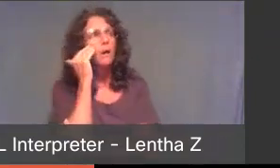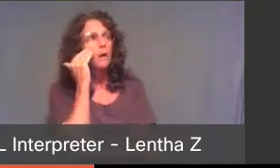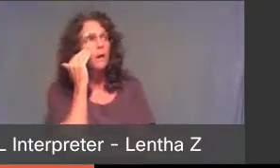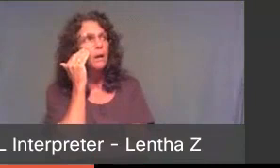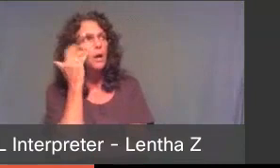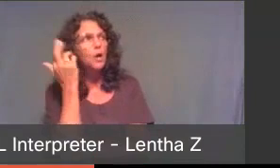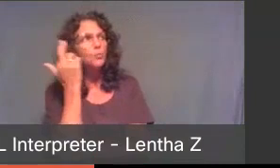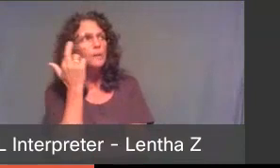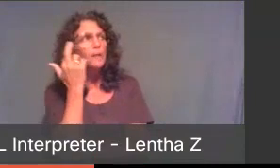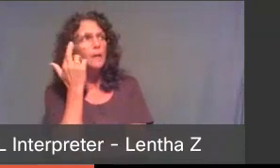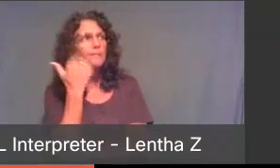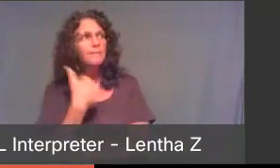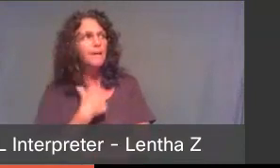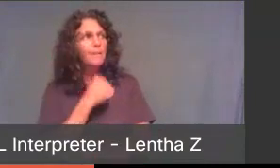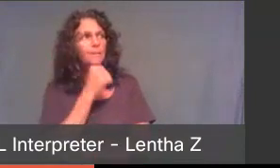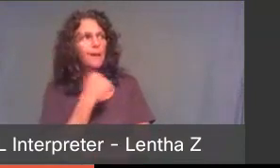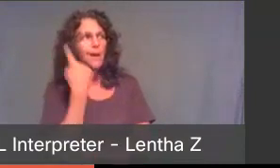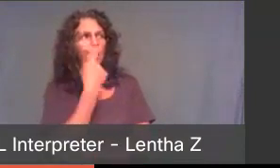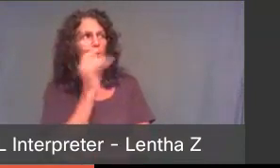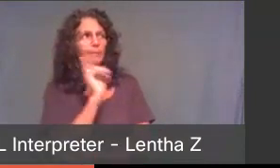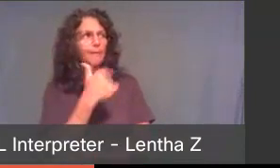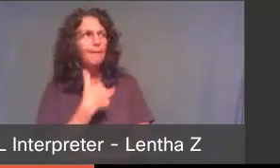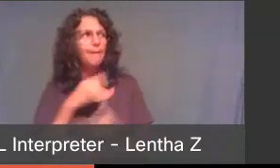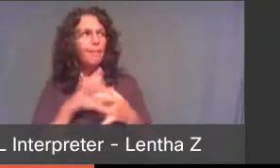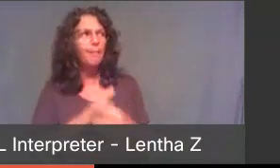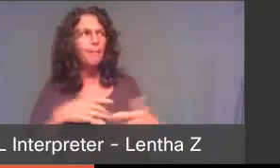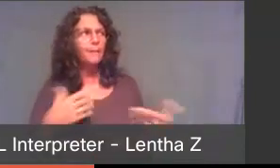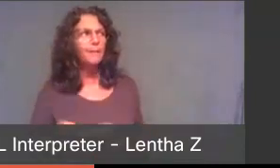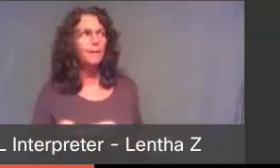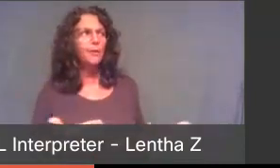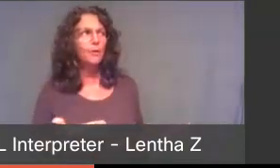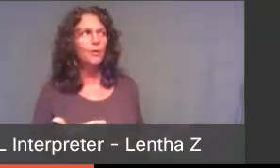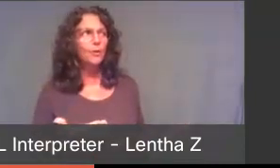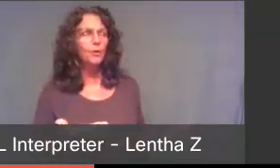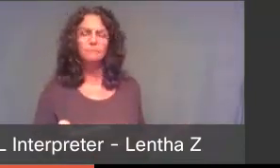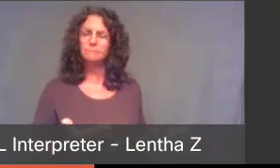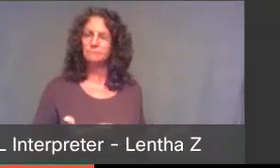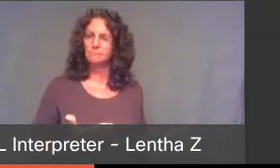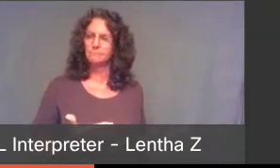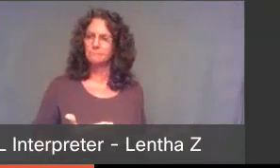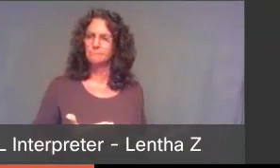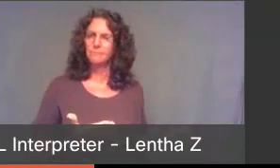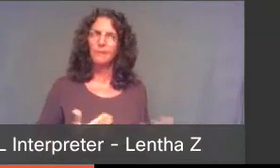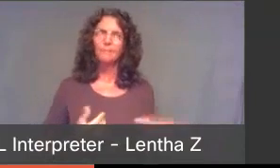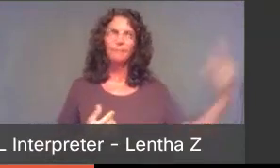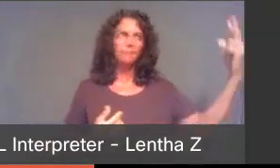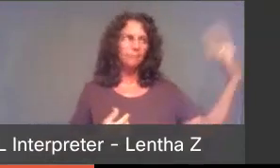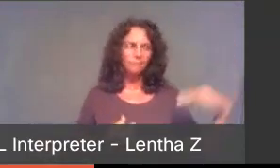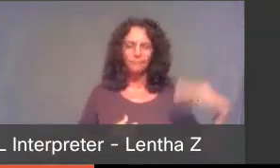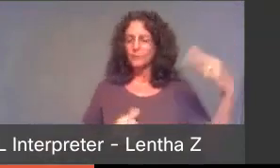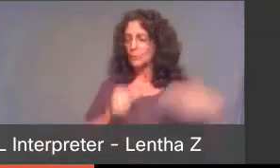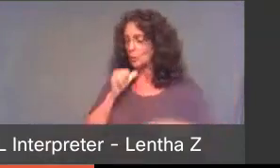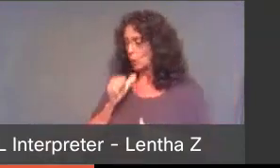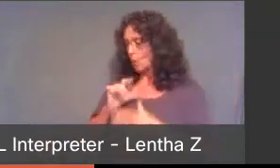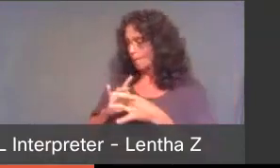look like I belonged there? What a privilege for someone to look at me and say, you don't look like you belong in